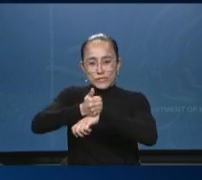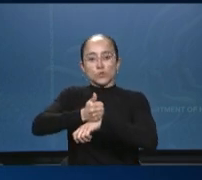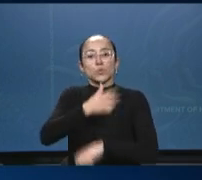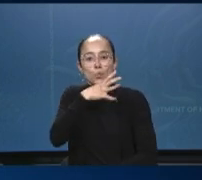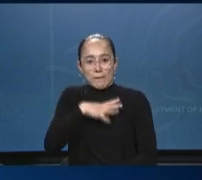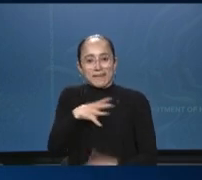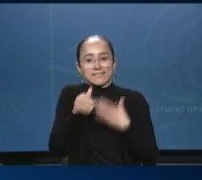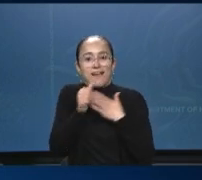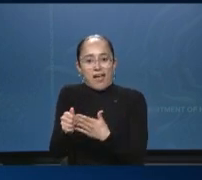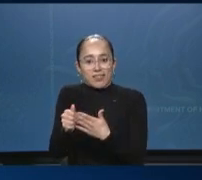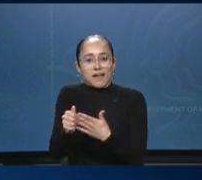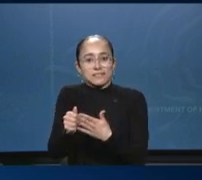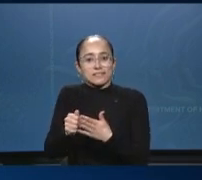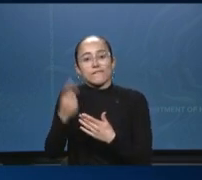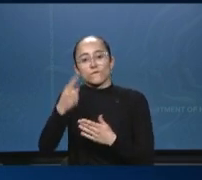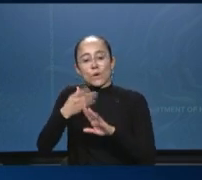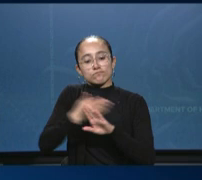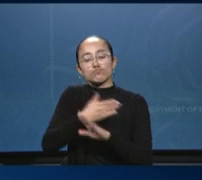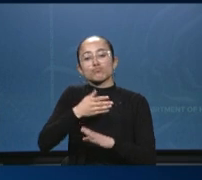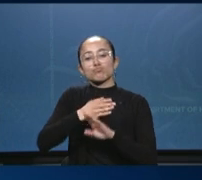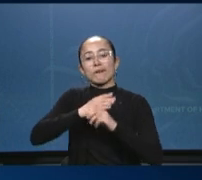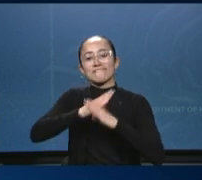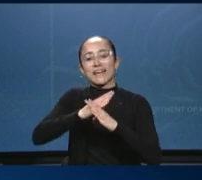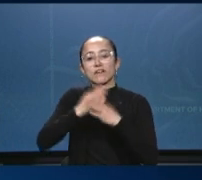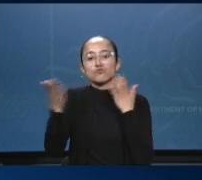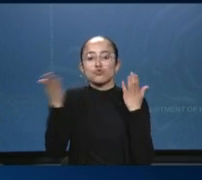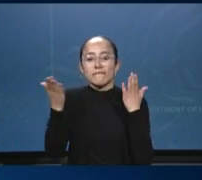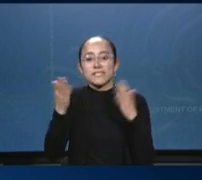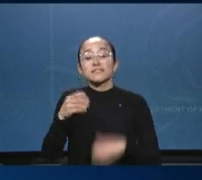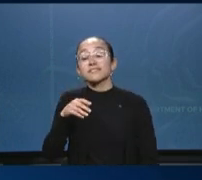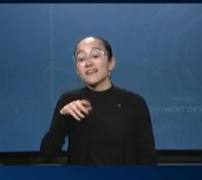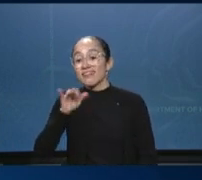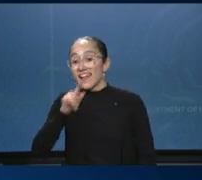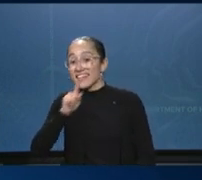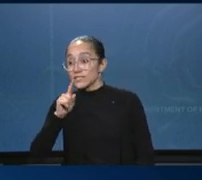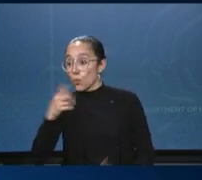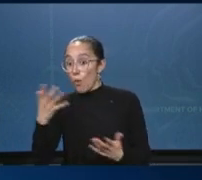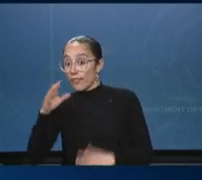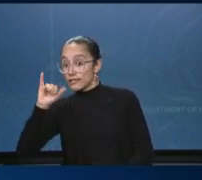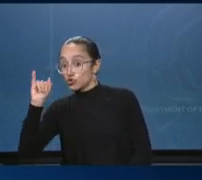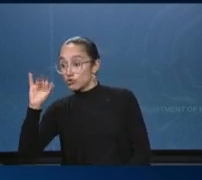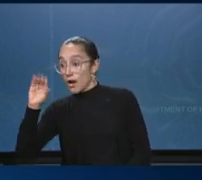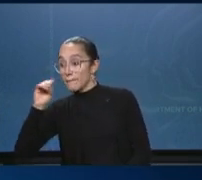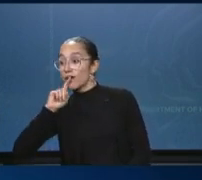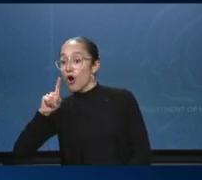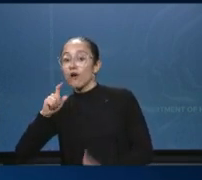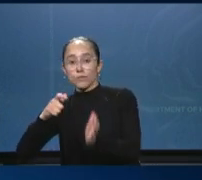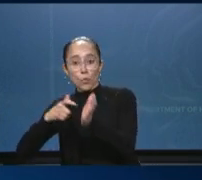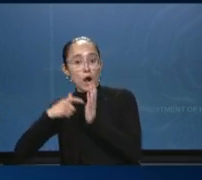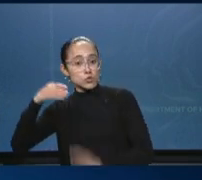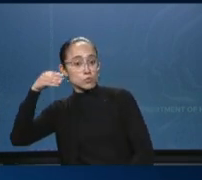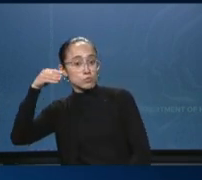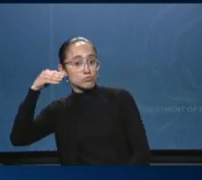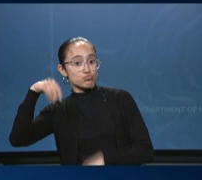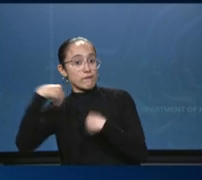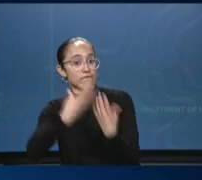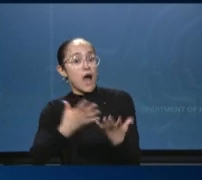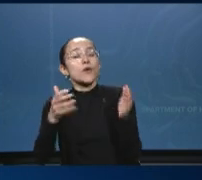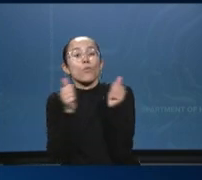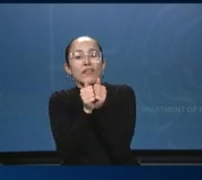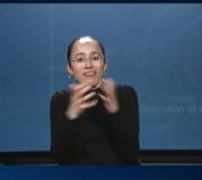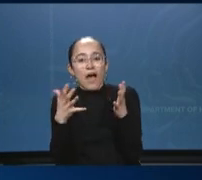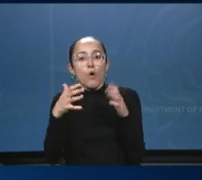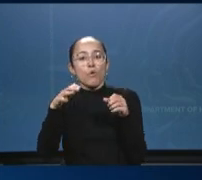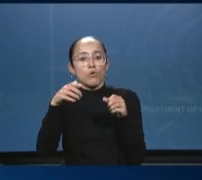And these guidelines include the preventive services that health insurers are required to provide with no cost sharing. So mammography,